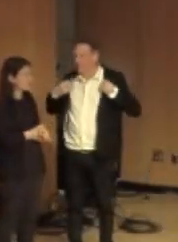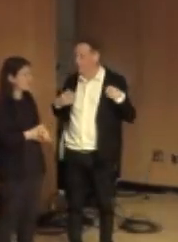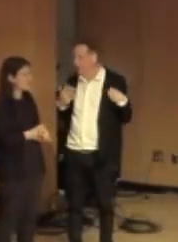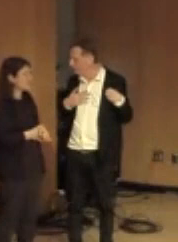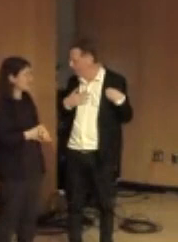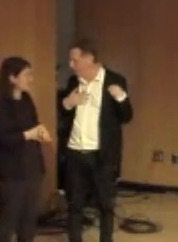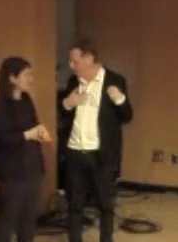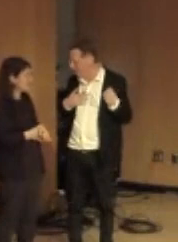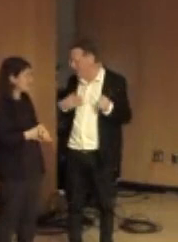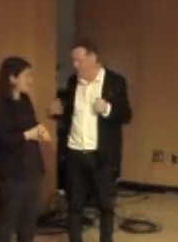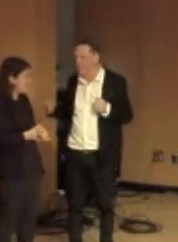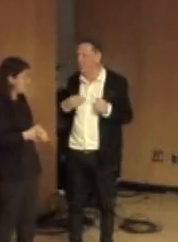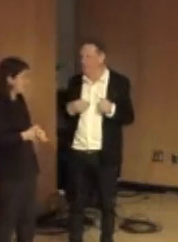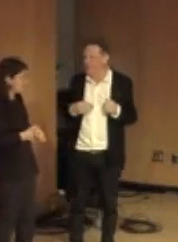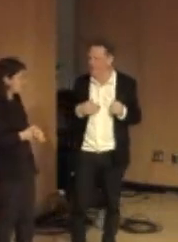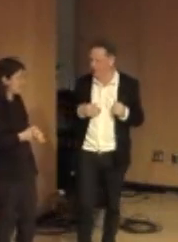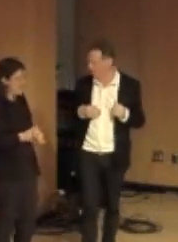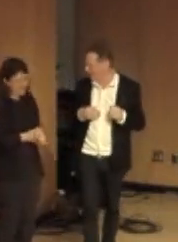fosa